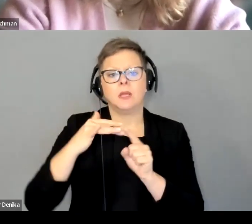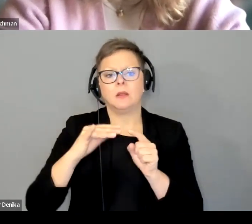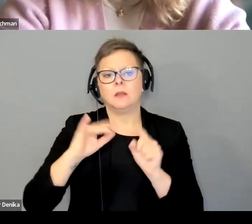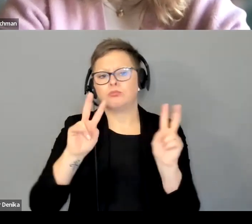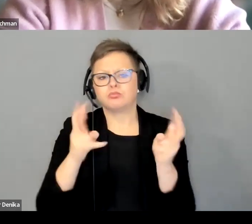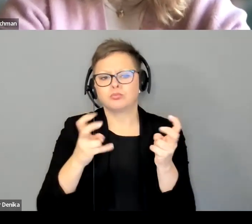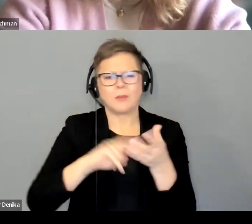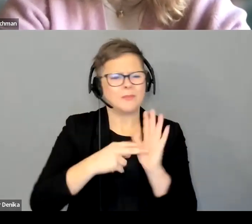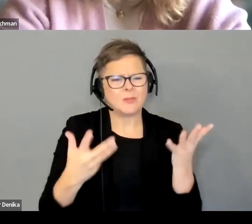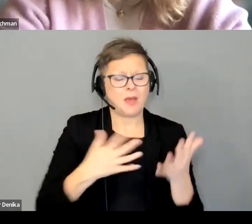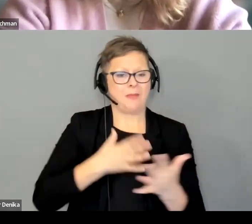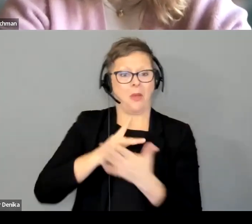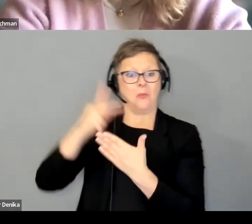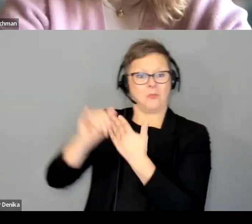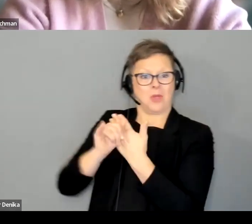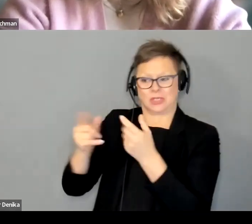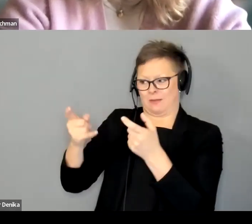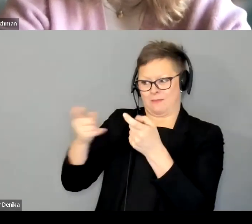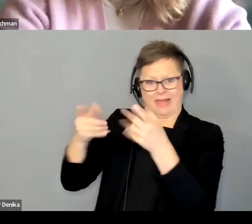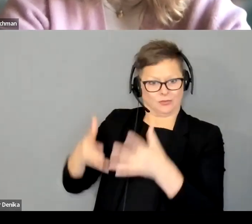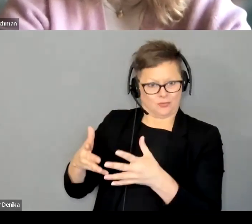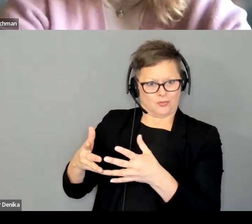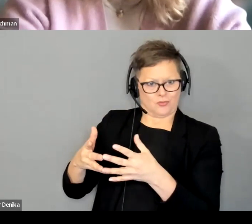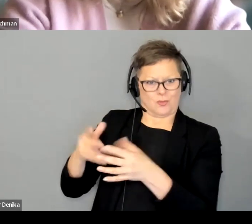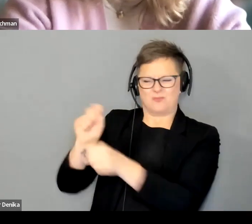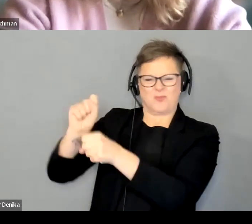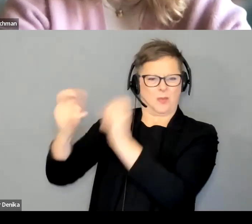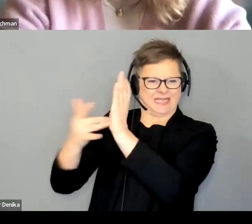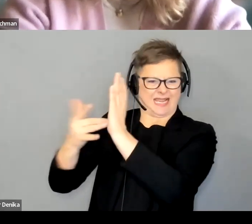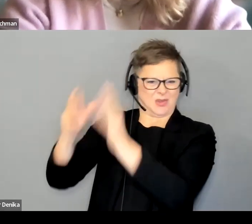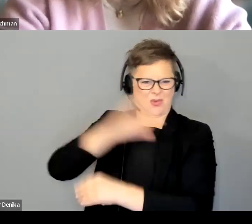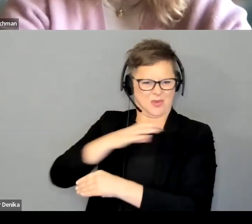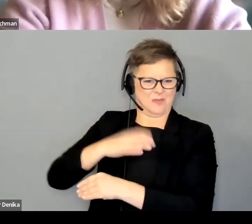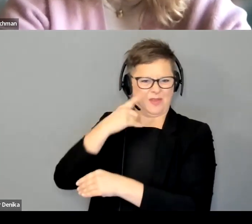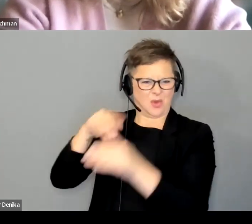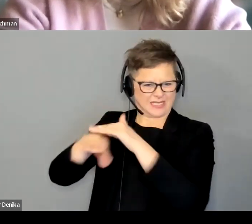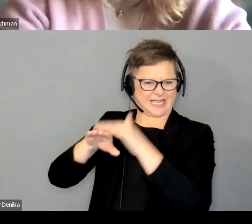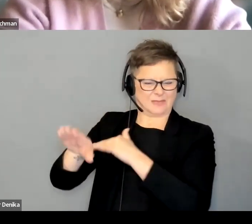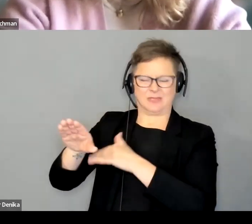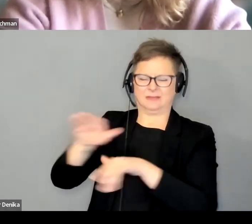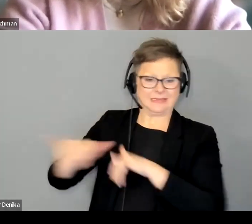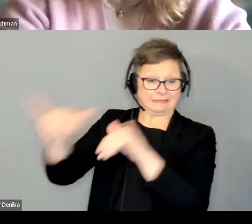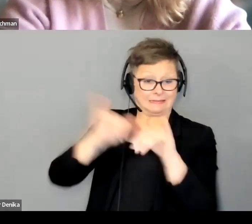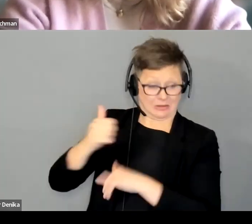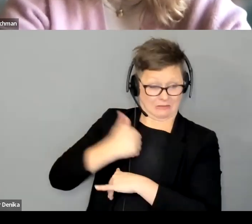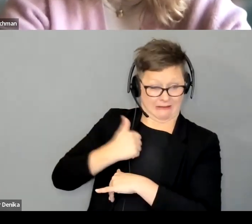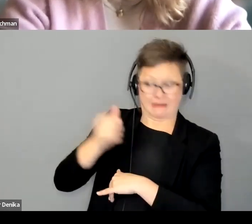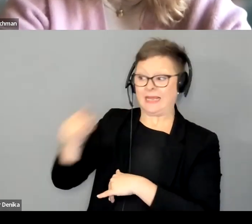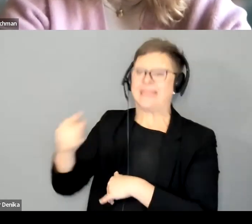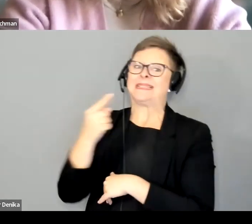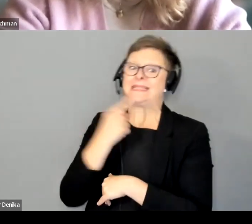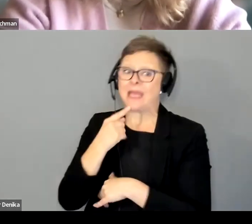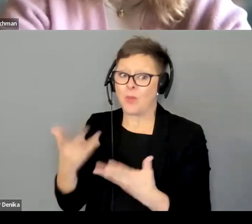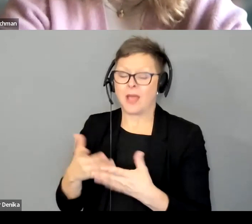My project manager on the employment technical committee for Accessibility Standards Canada reminded me last week that workplace is a